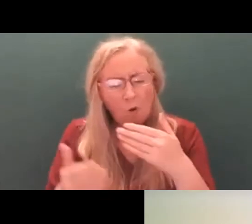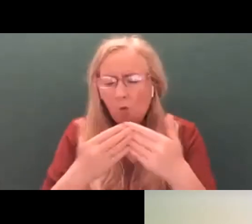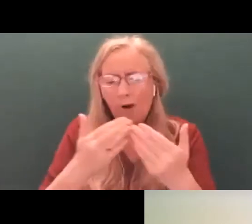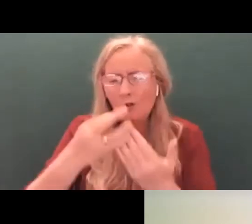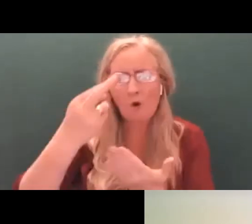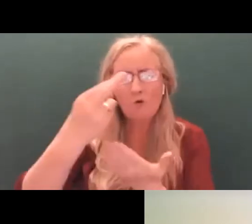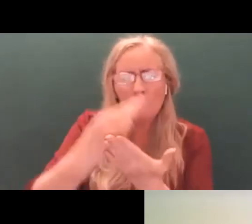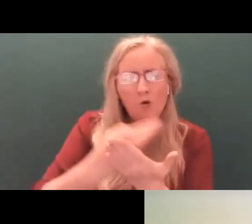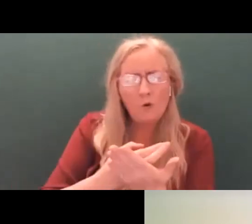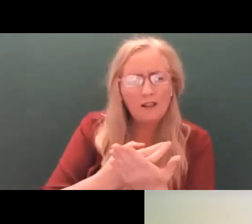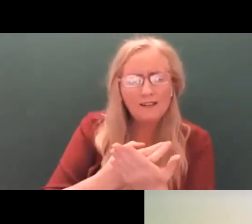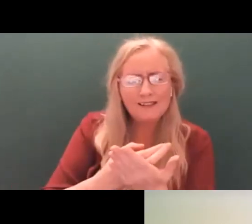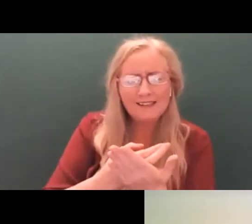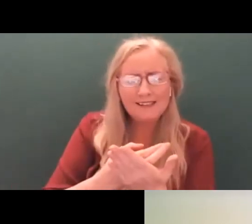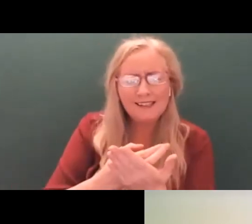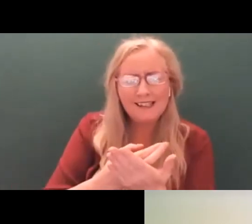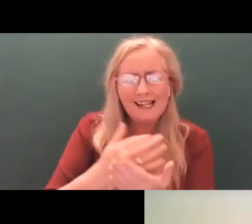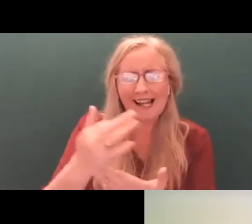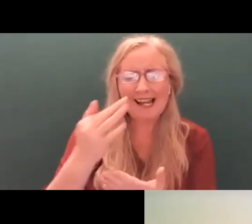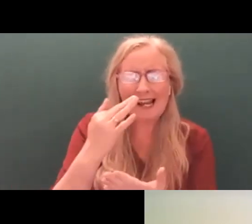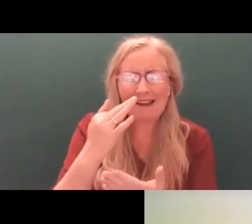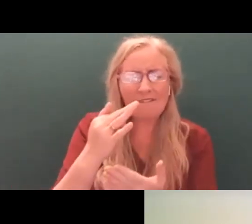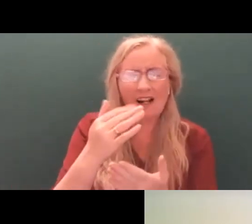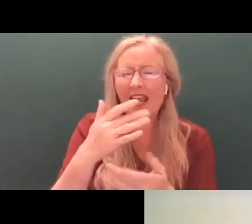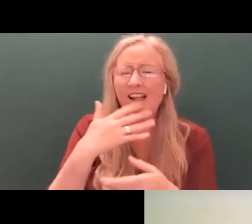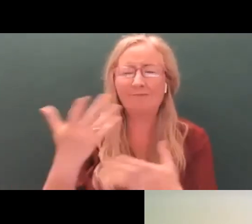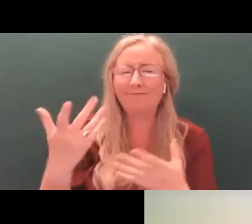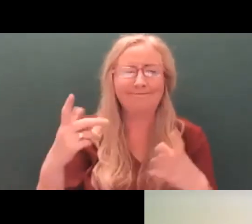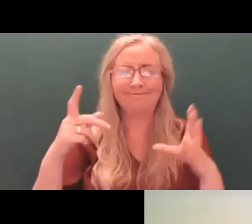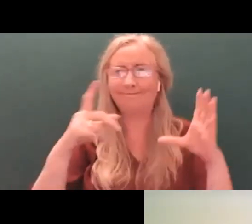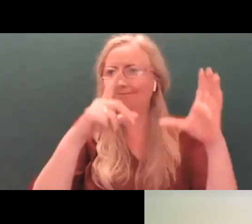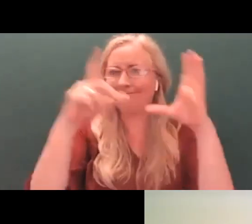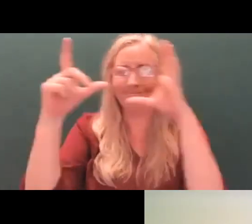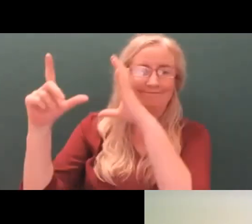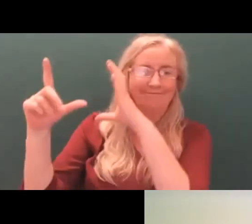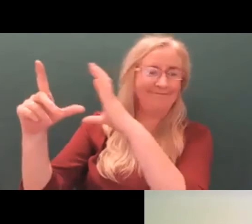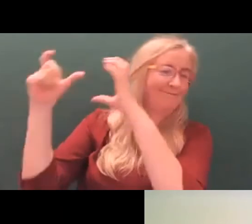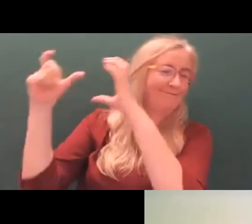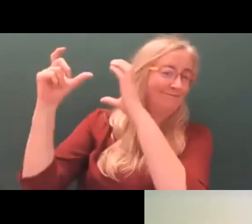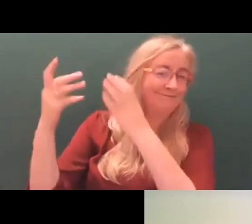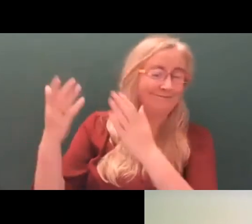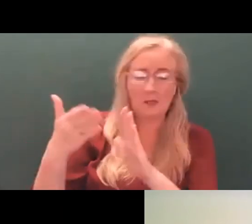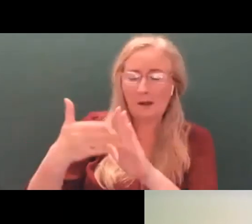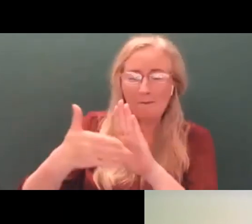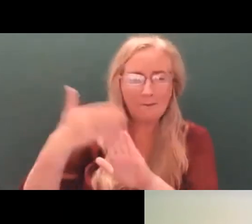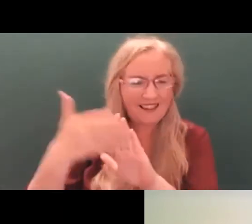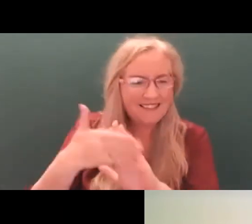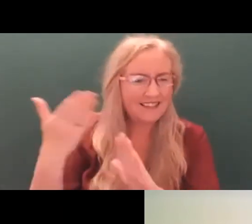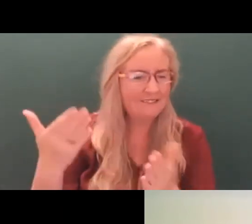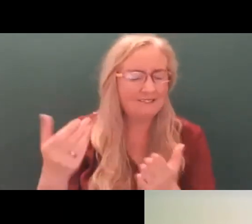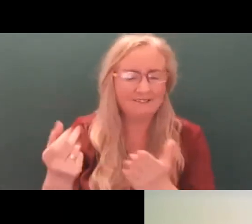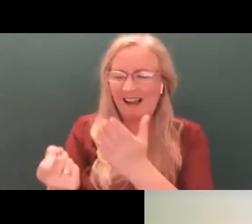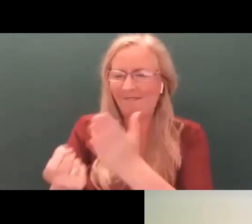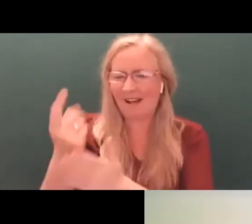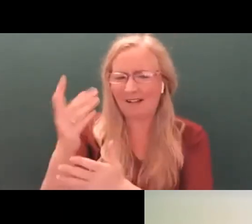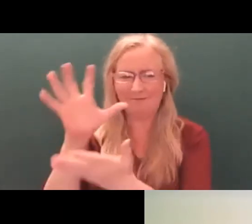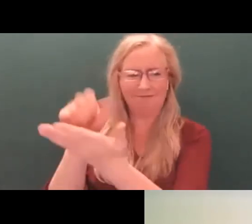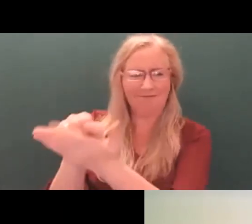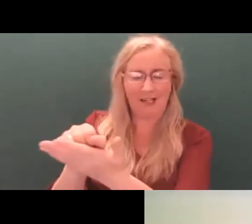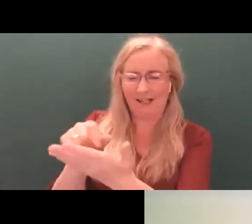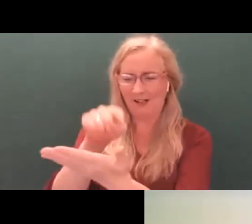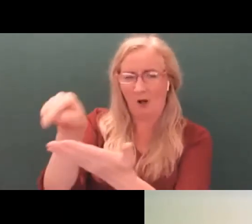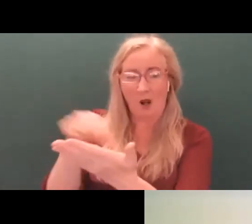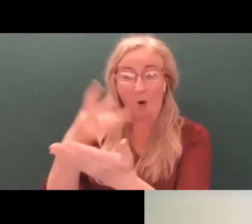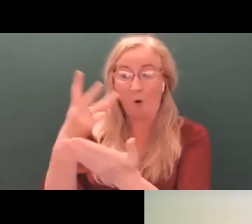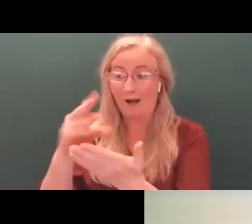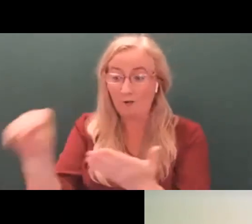are? If you shoot, let's say you're just shooting a random shot of people at a building or people at an event or something, and you want to put it on